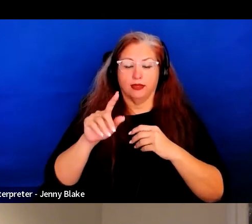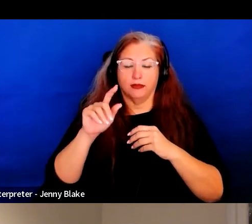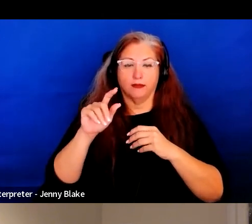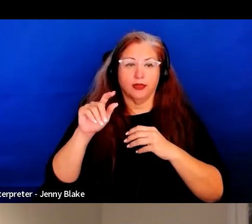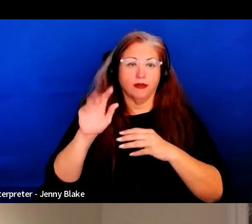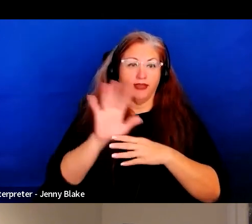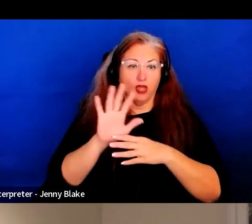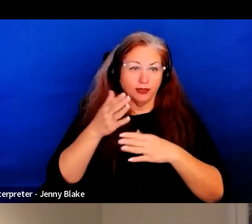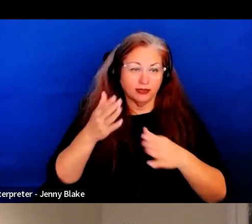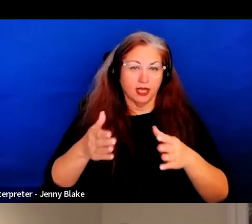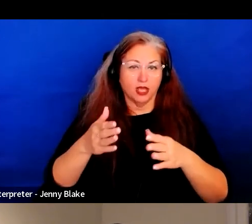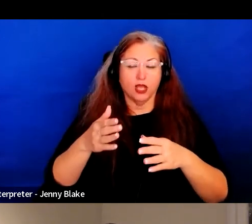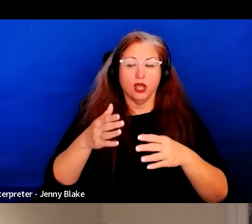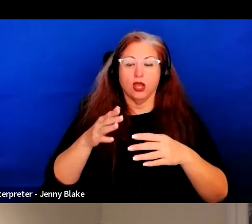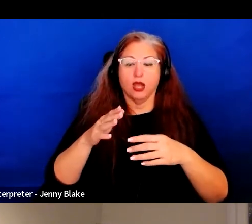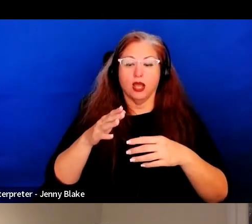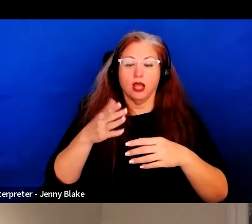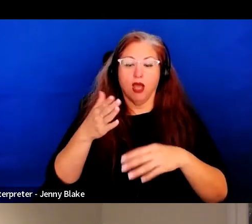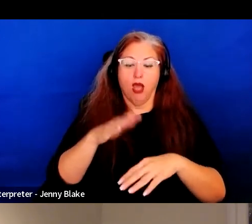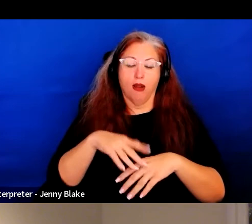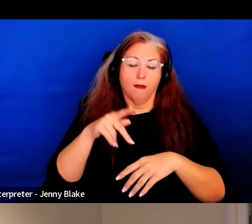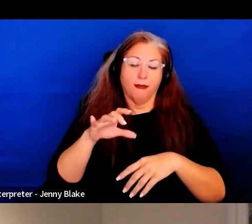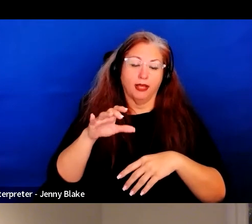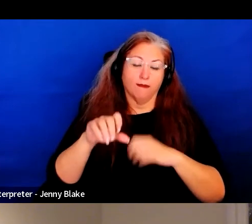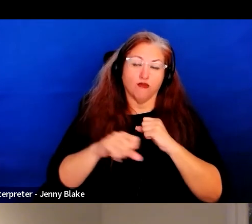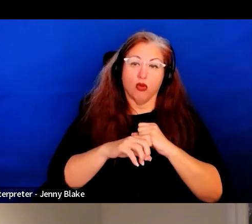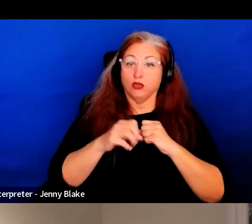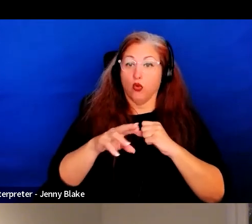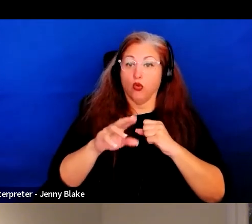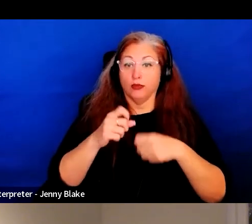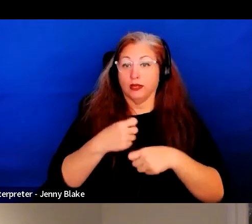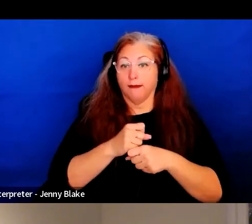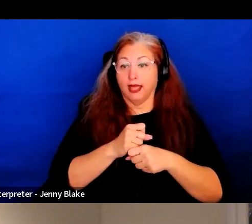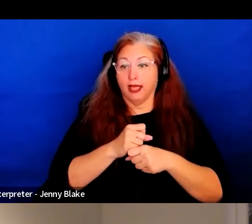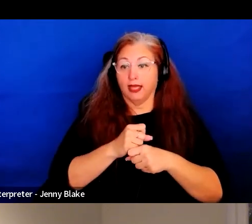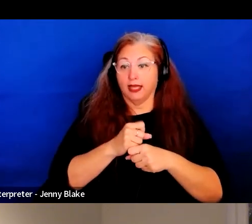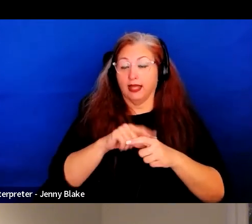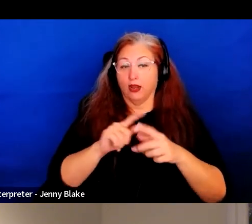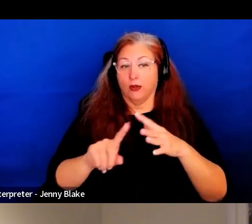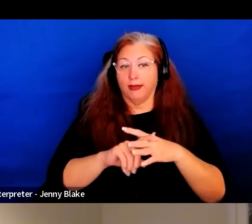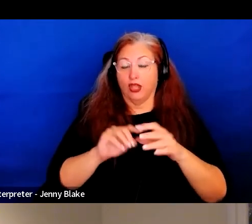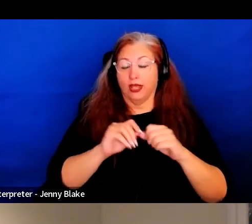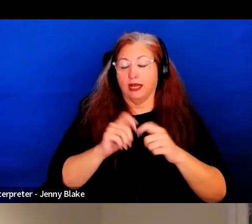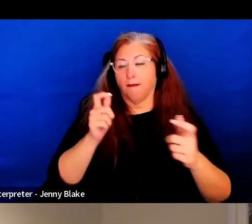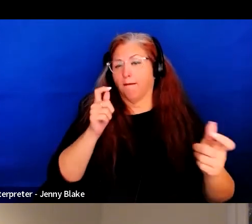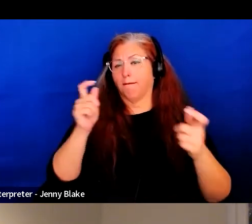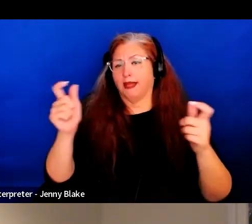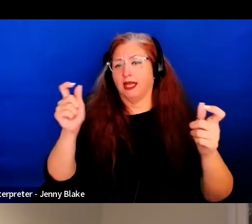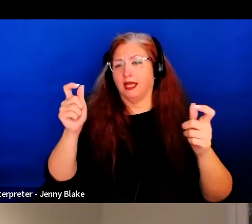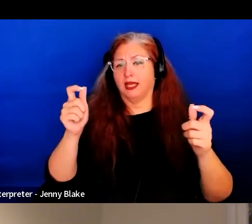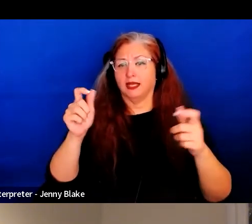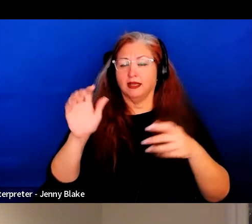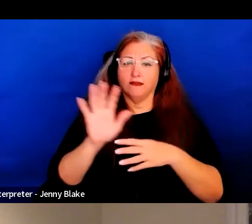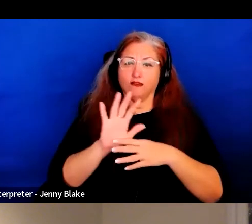up on public broadcasting or get made or even appear in huge film festivals like Sundance.